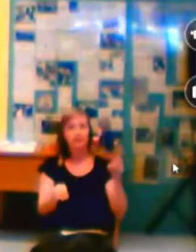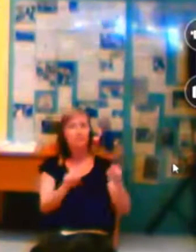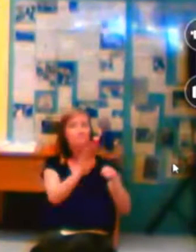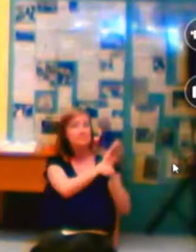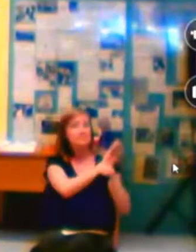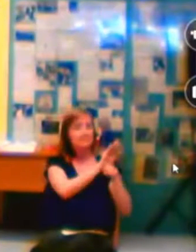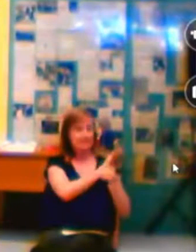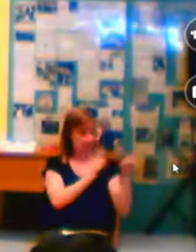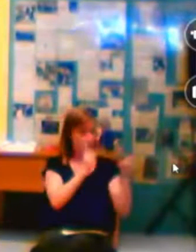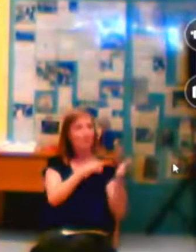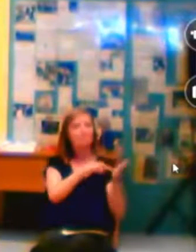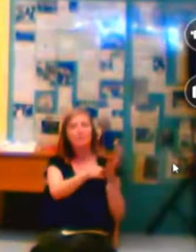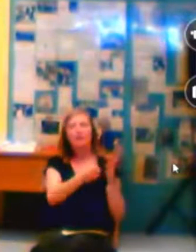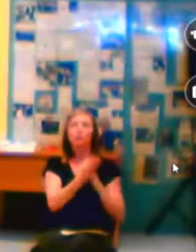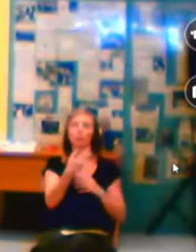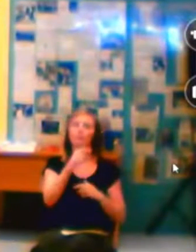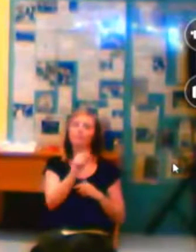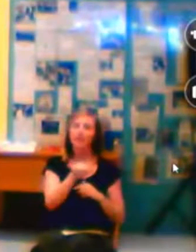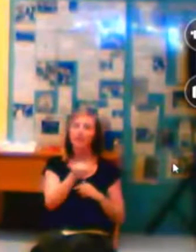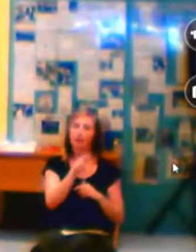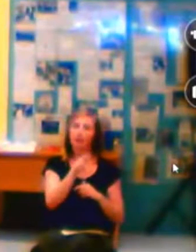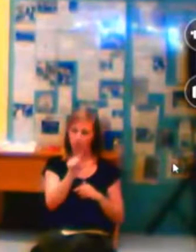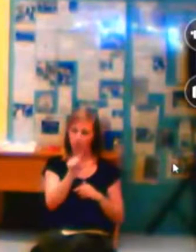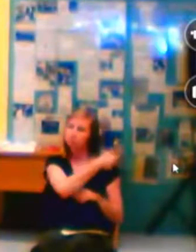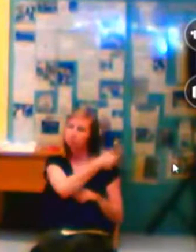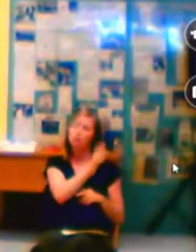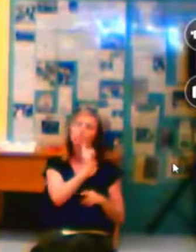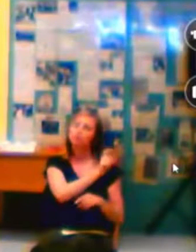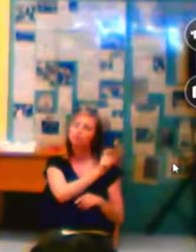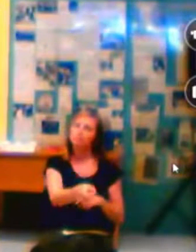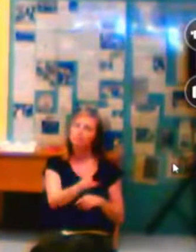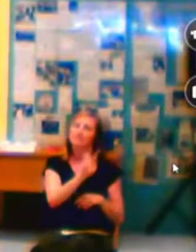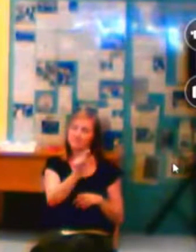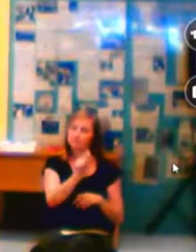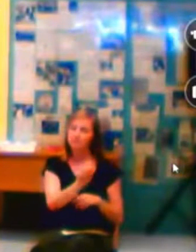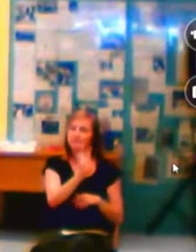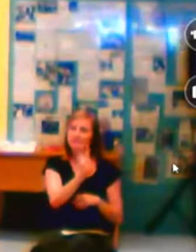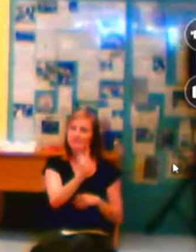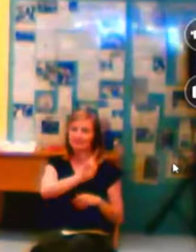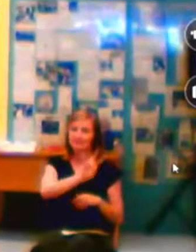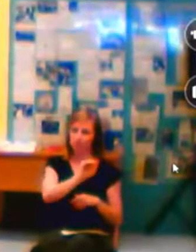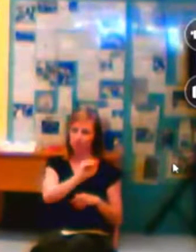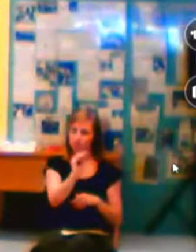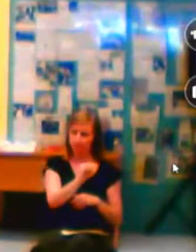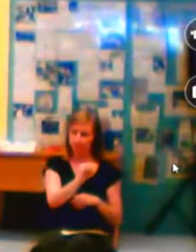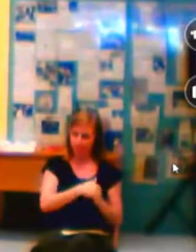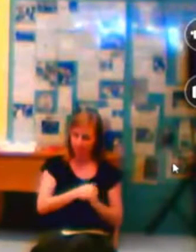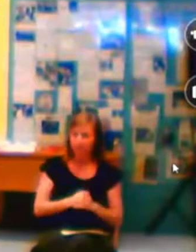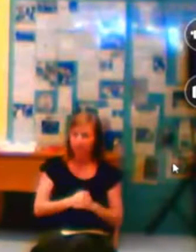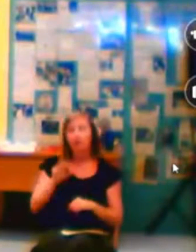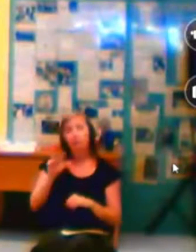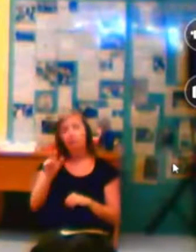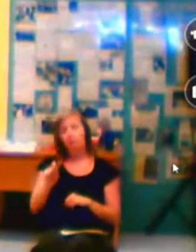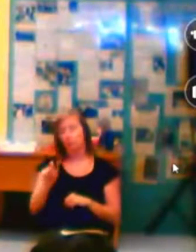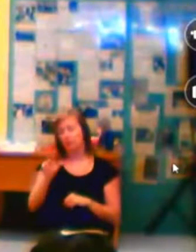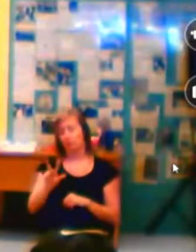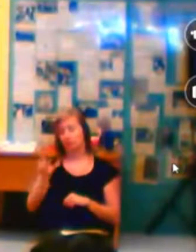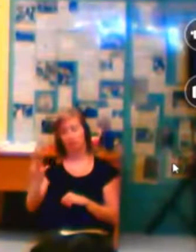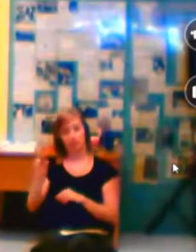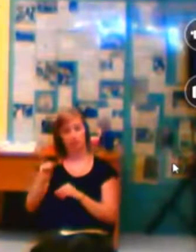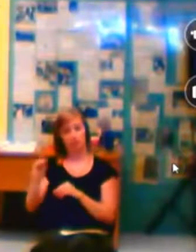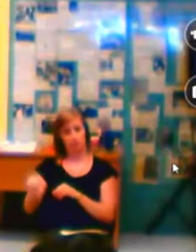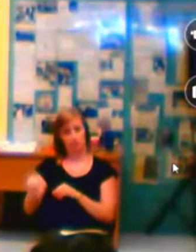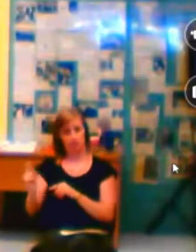Coloradans are asked to contribute through an income-based premium of 3.33%, and